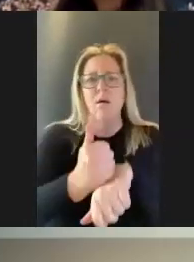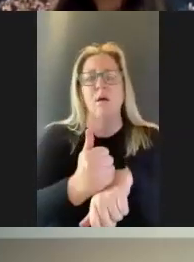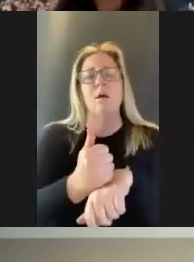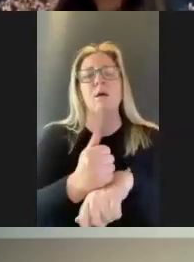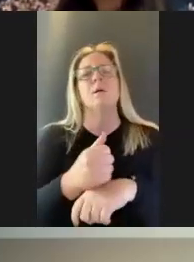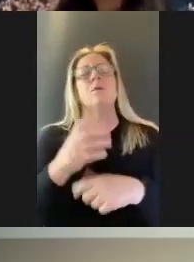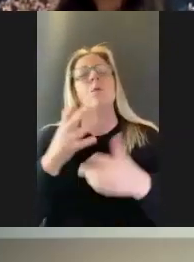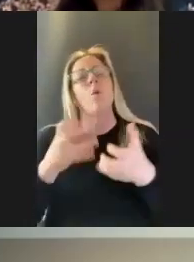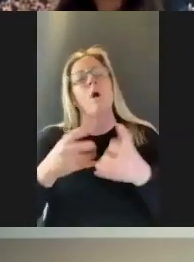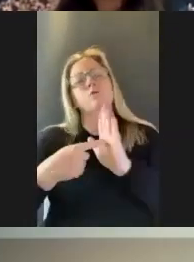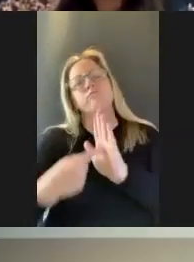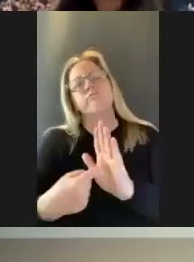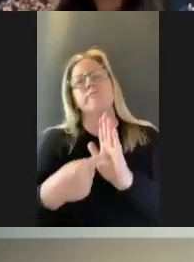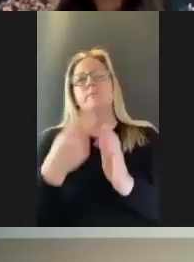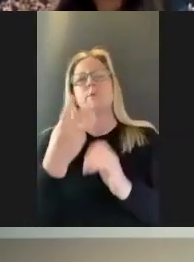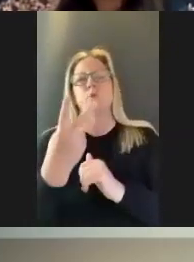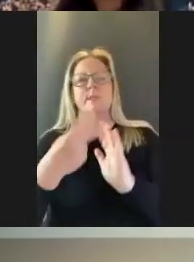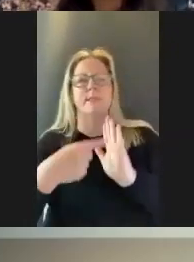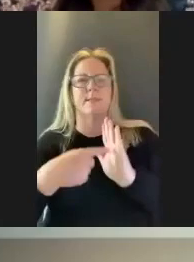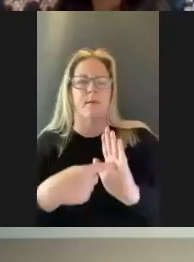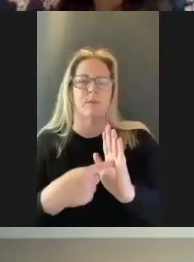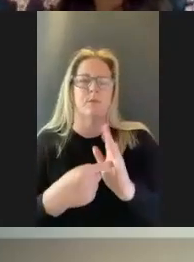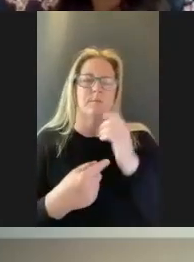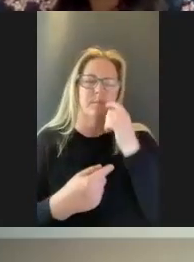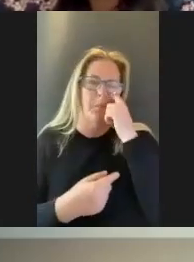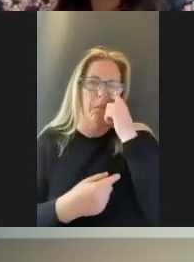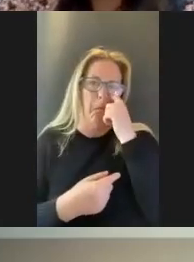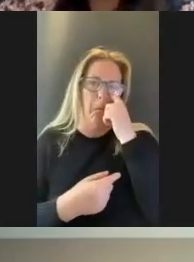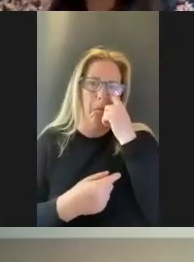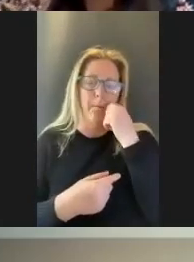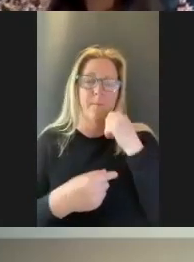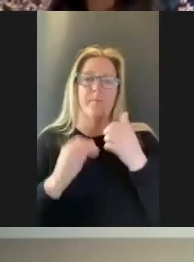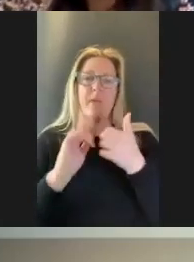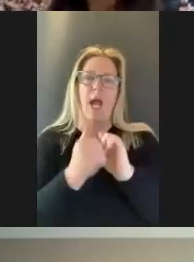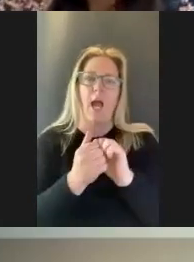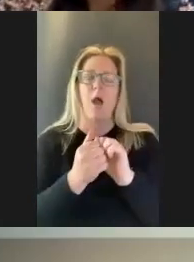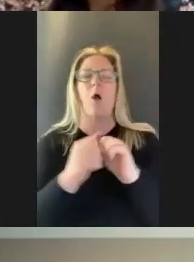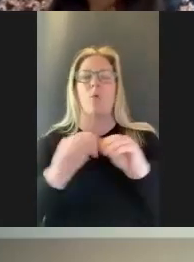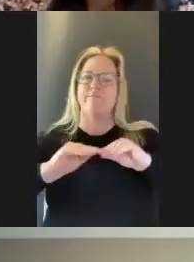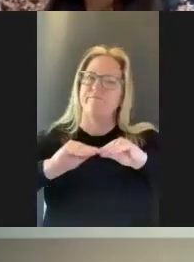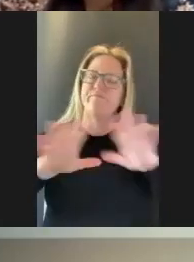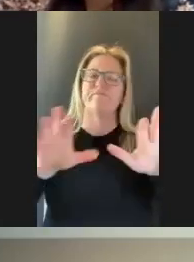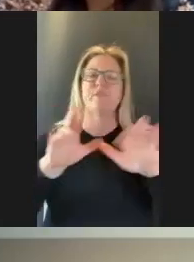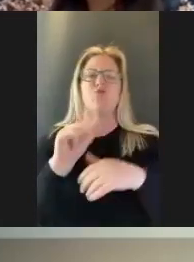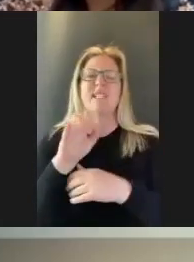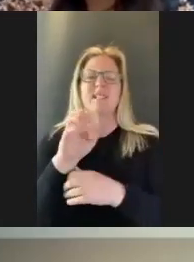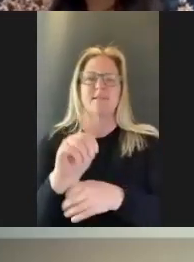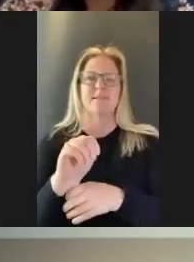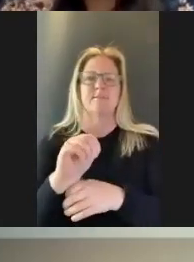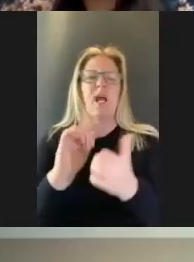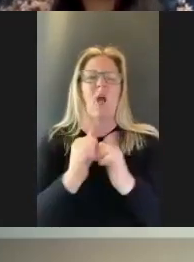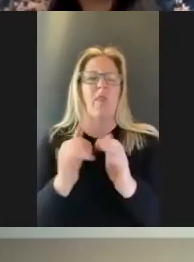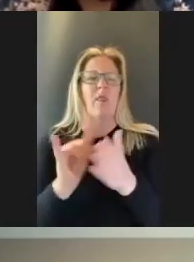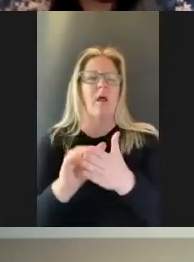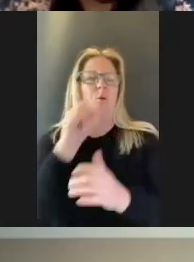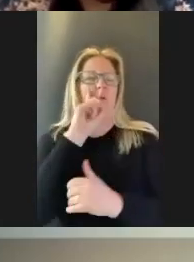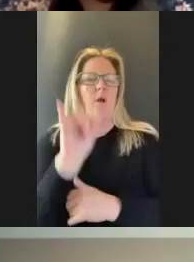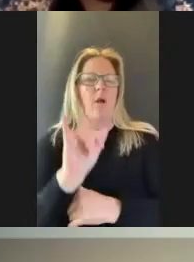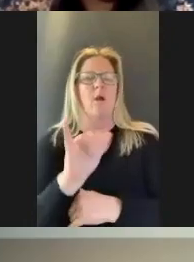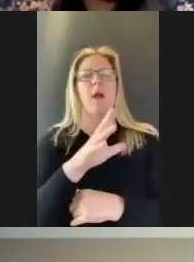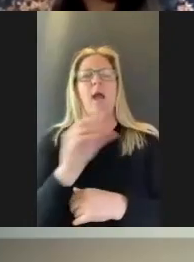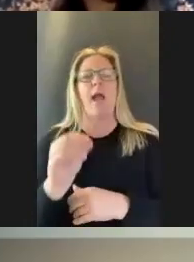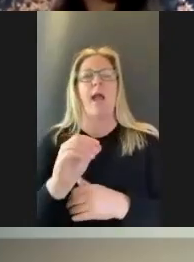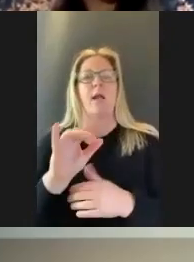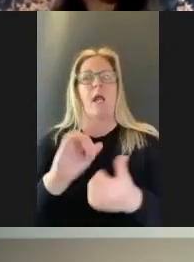two examples of how institutionalized racism works and how it's reflected in